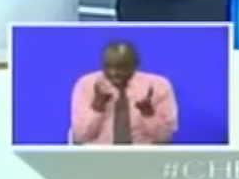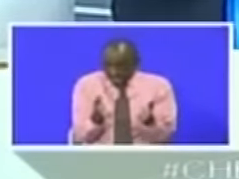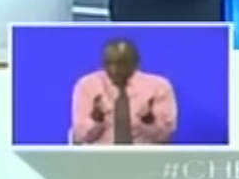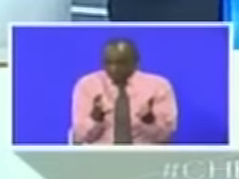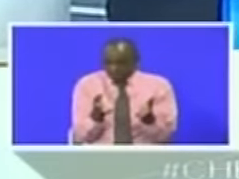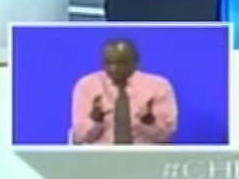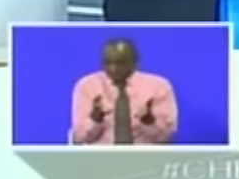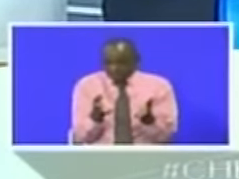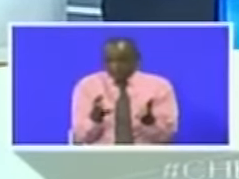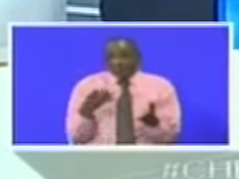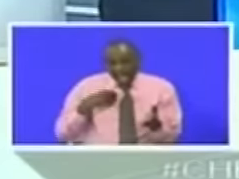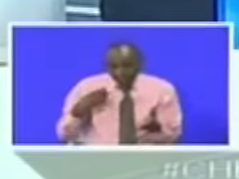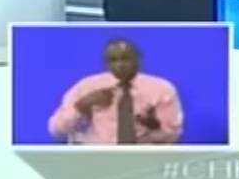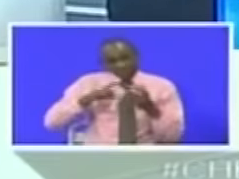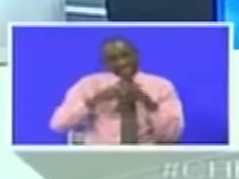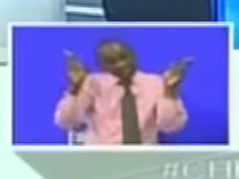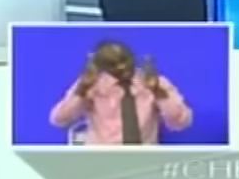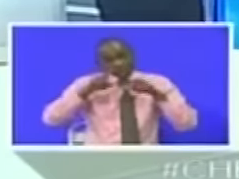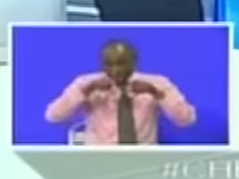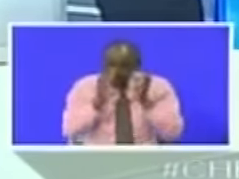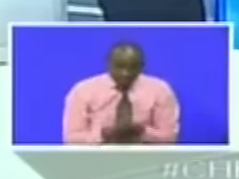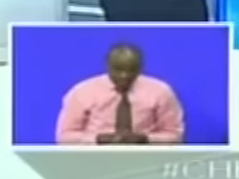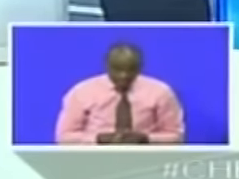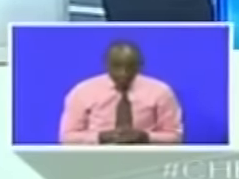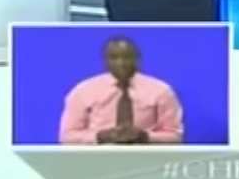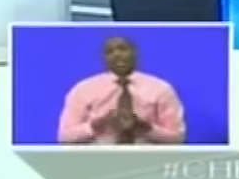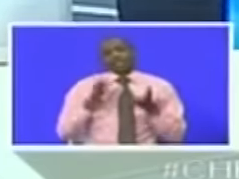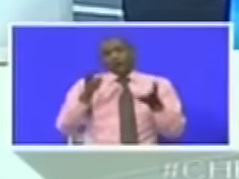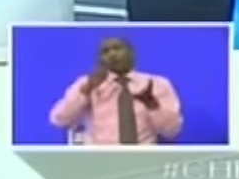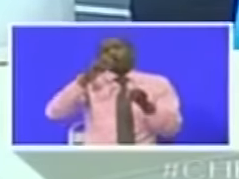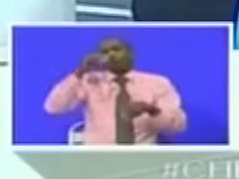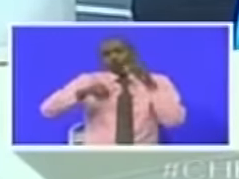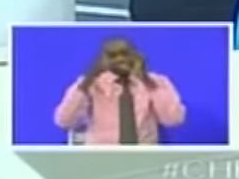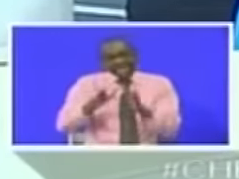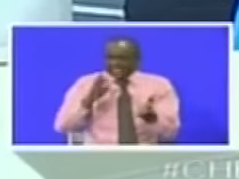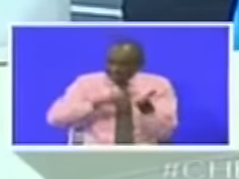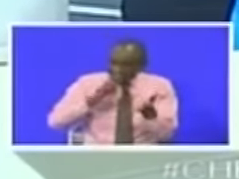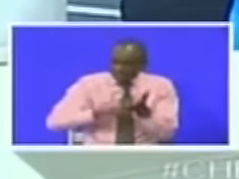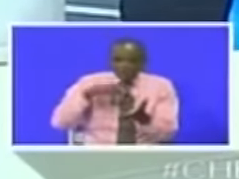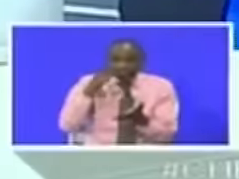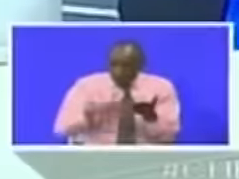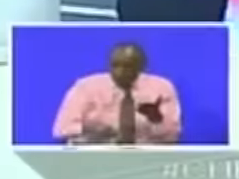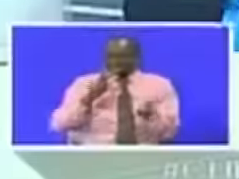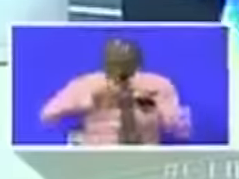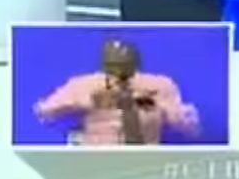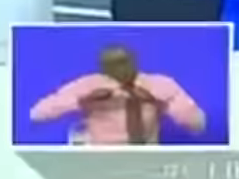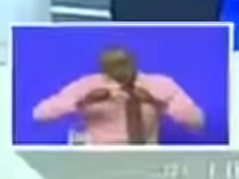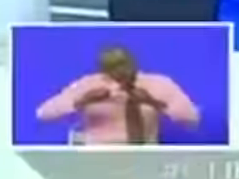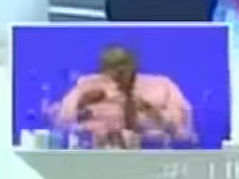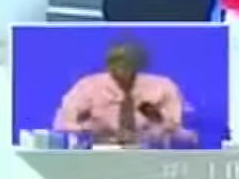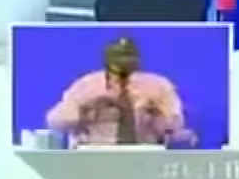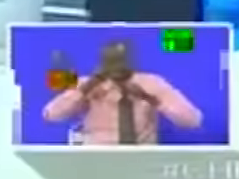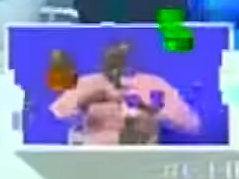timeline so that you start to prepare yourselves. Now, the voter registration exercise, which as we've said is continuous, will